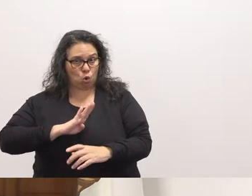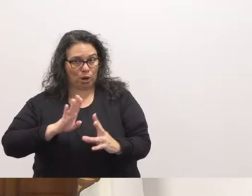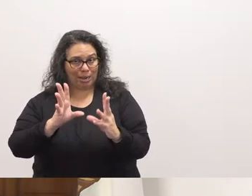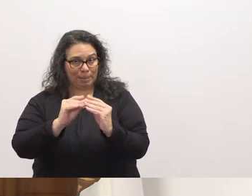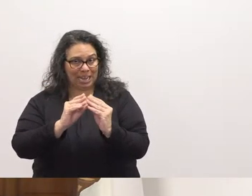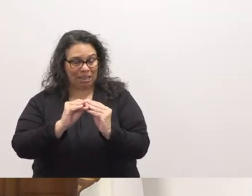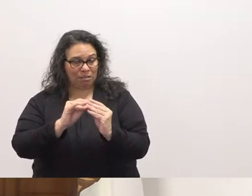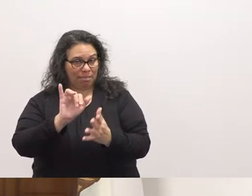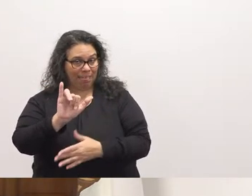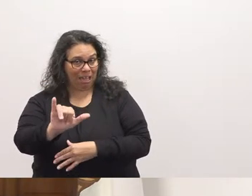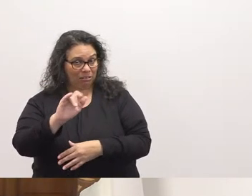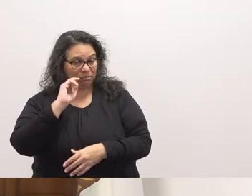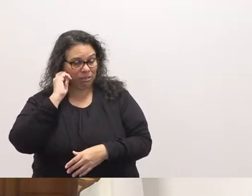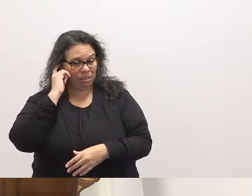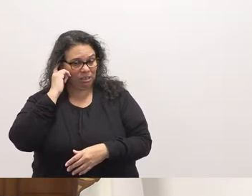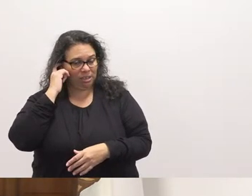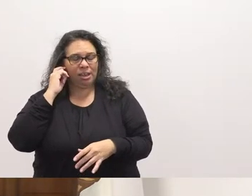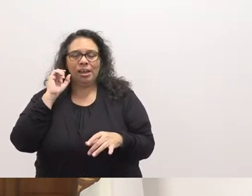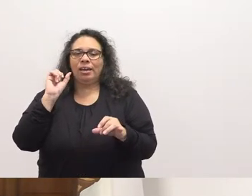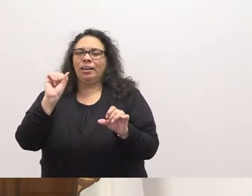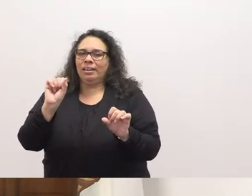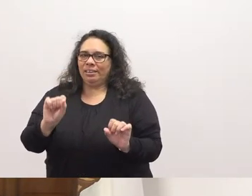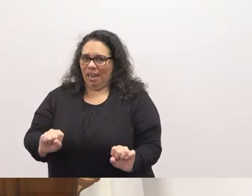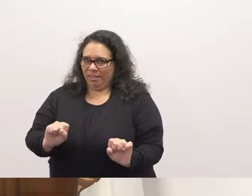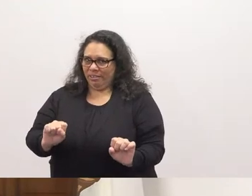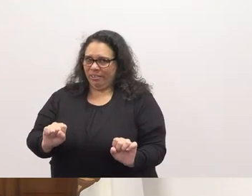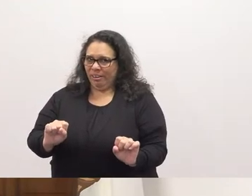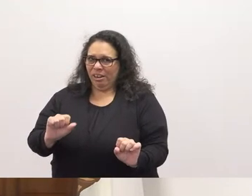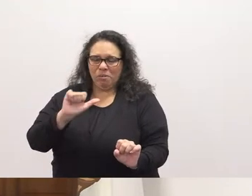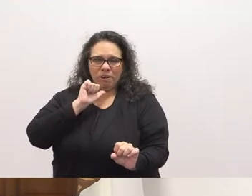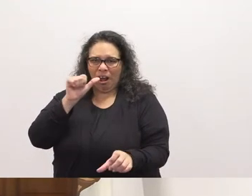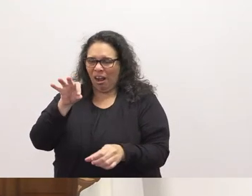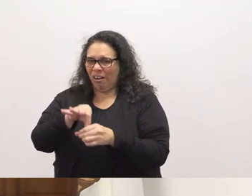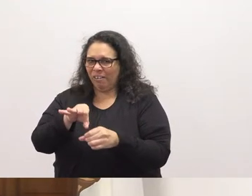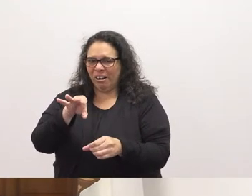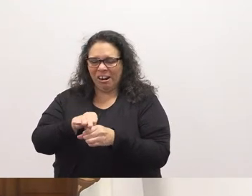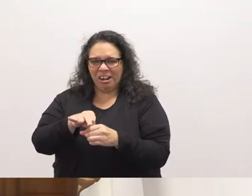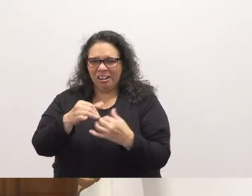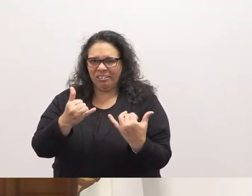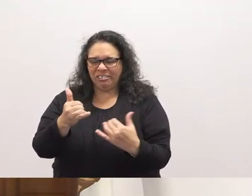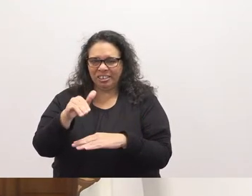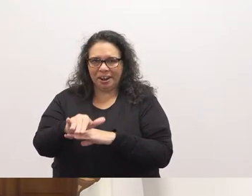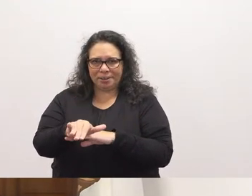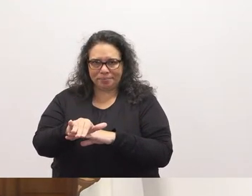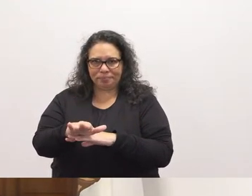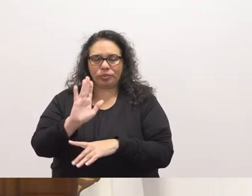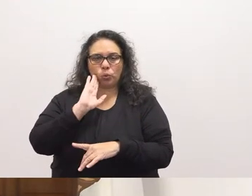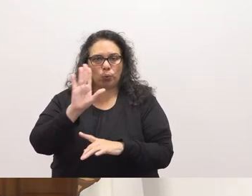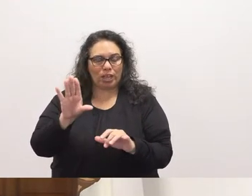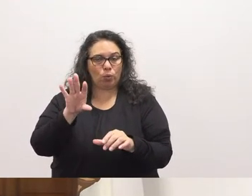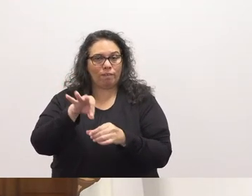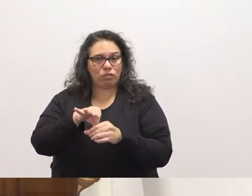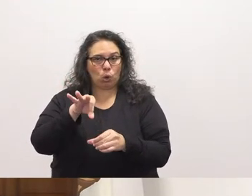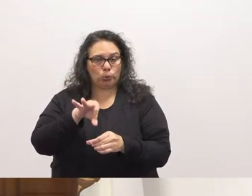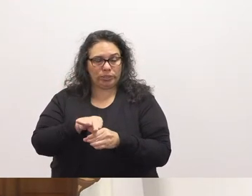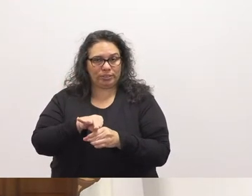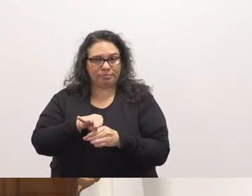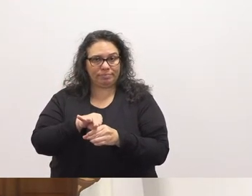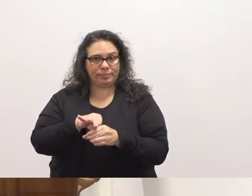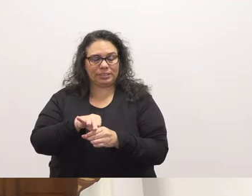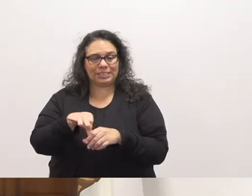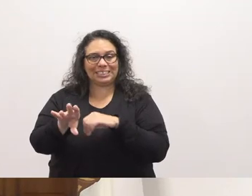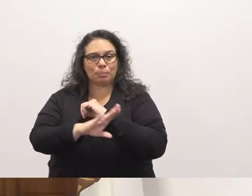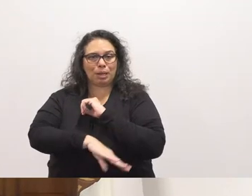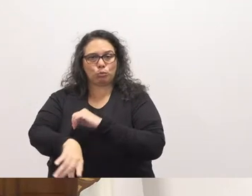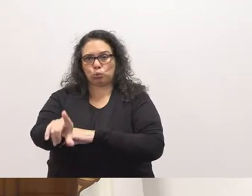that the? Yes. So we are not voting on that item tonight. We will vote on that item